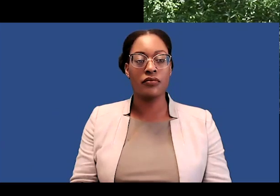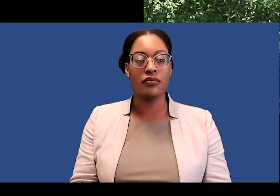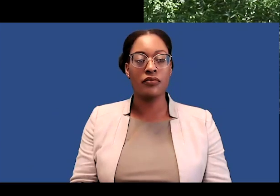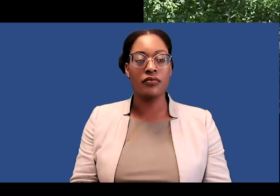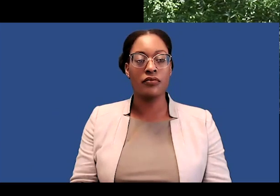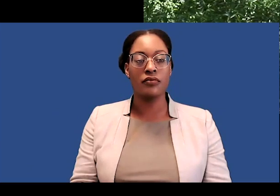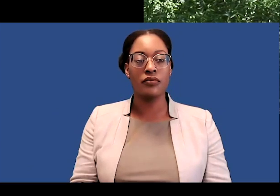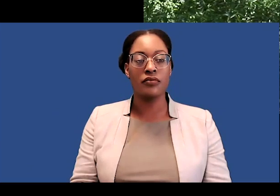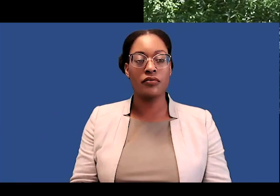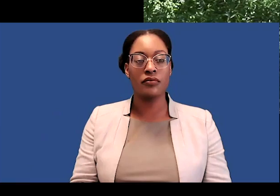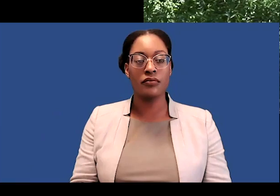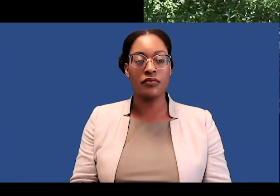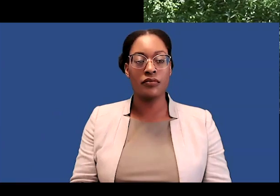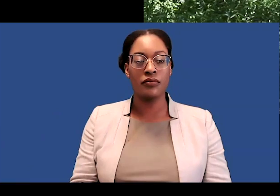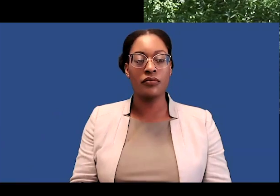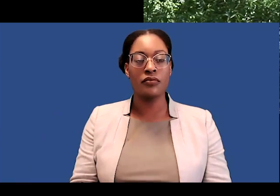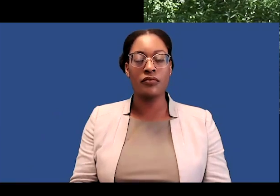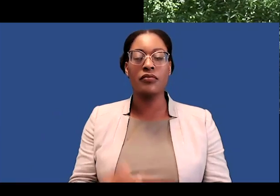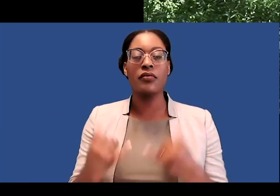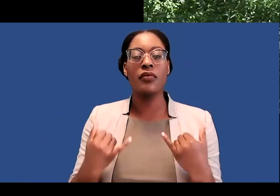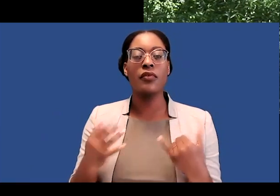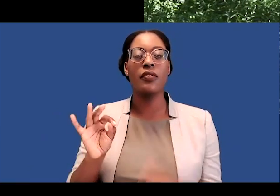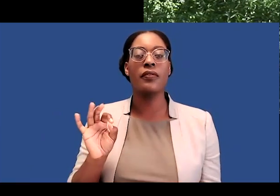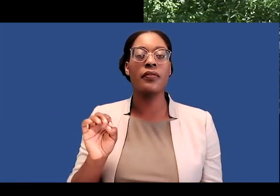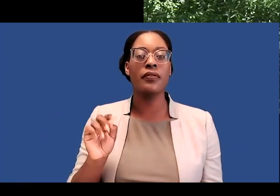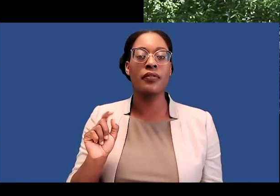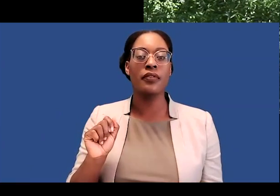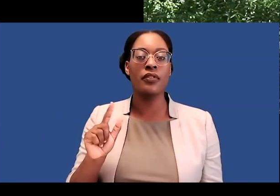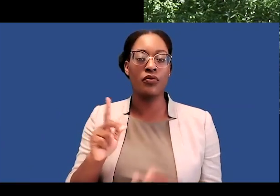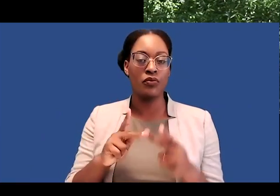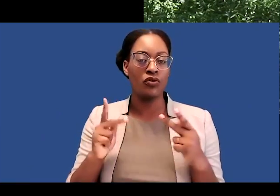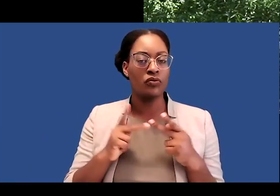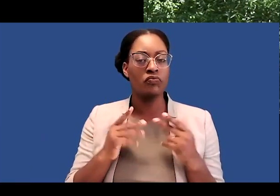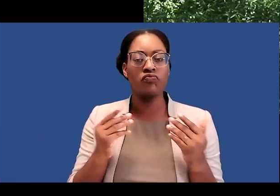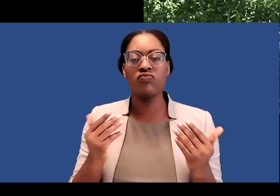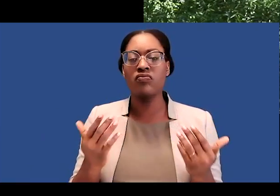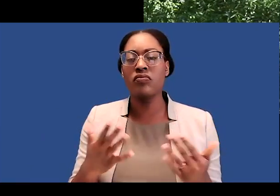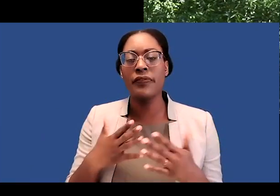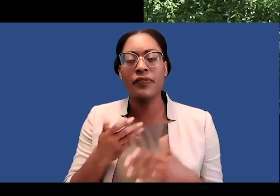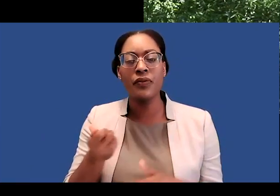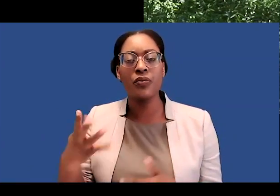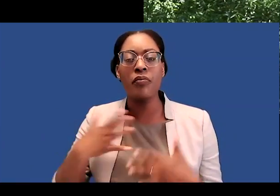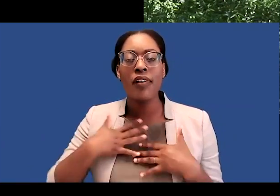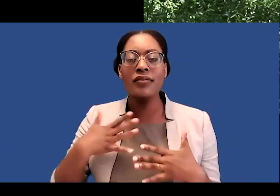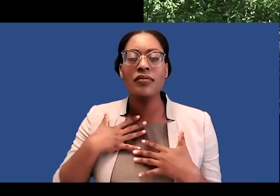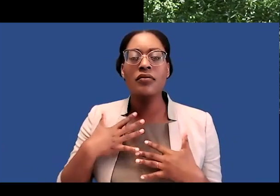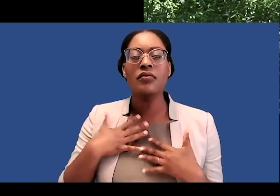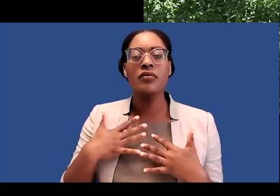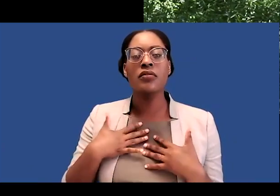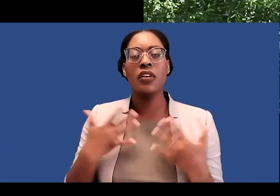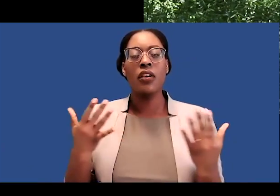Relax here in the fetal position, a couple more breaths.